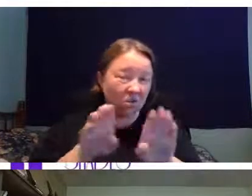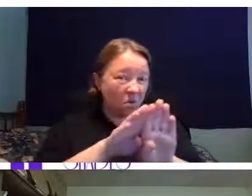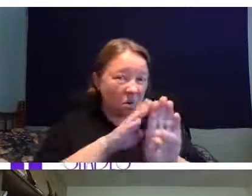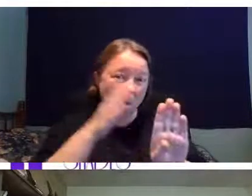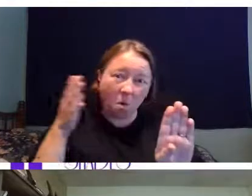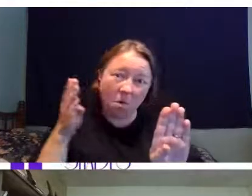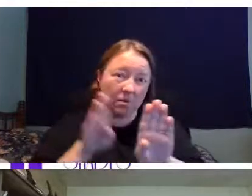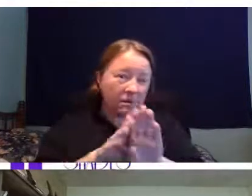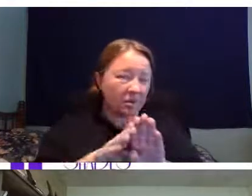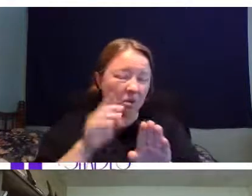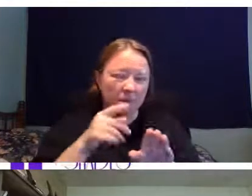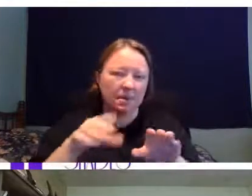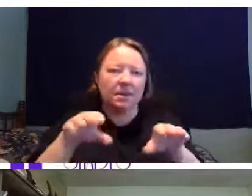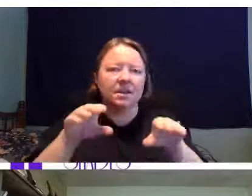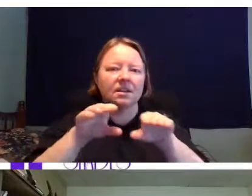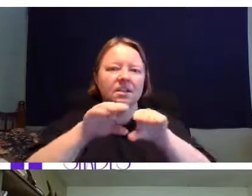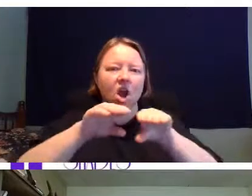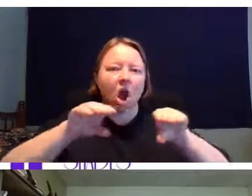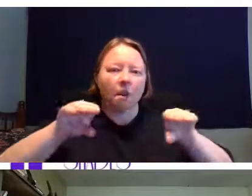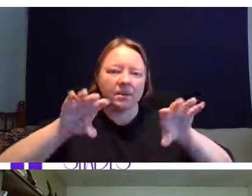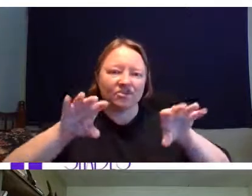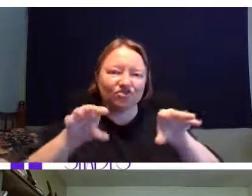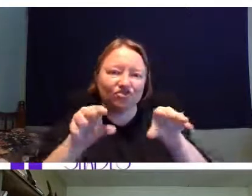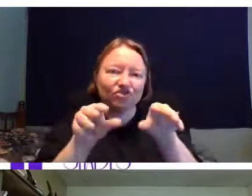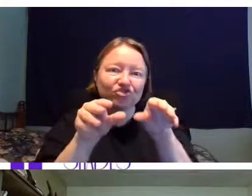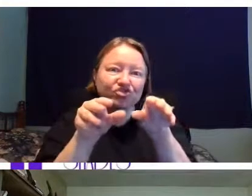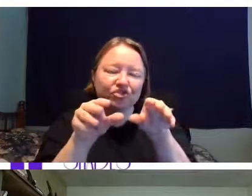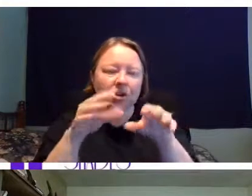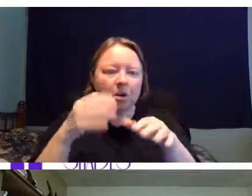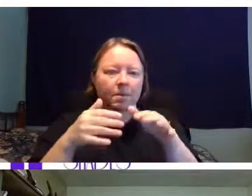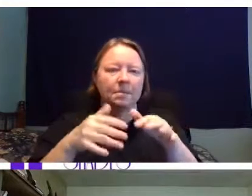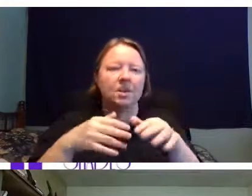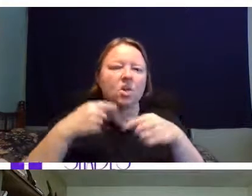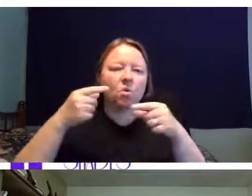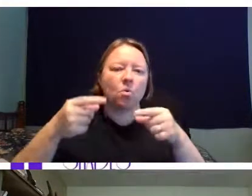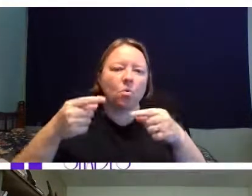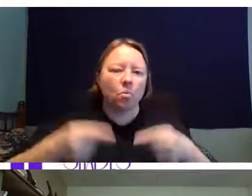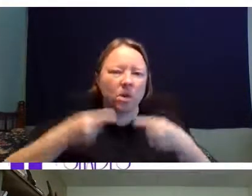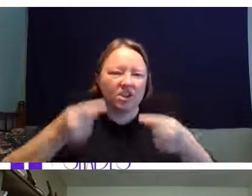bunching issues where, the wheelchair just can't, get in,